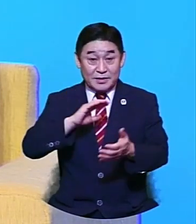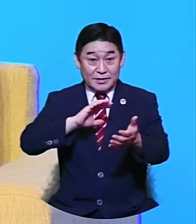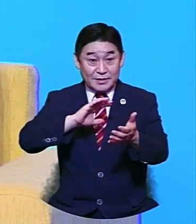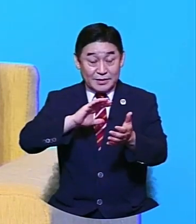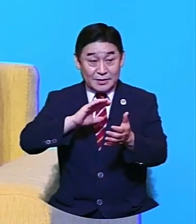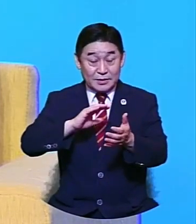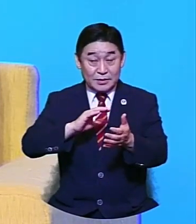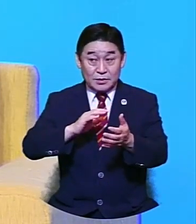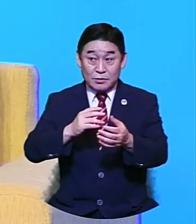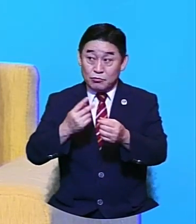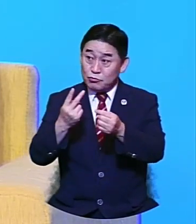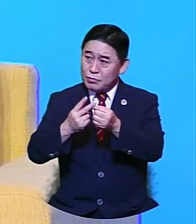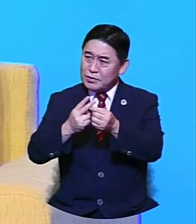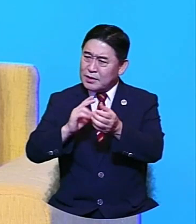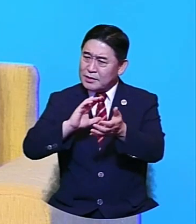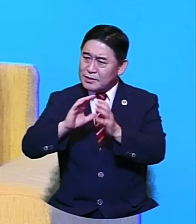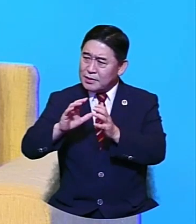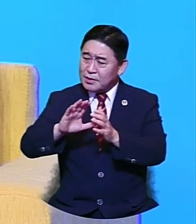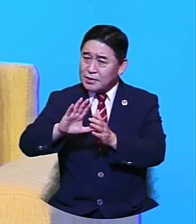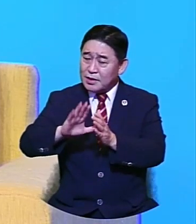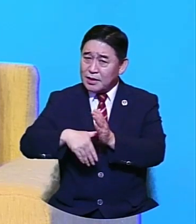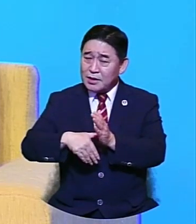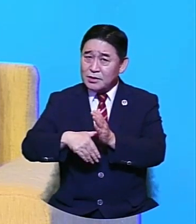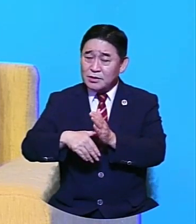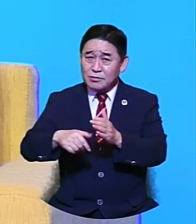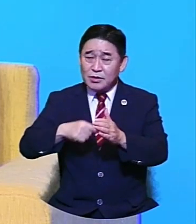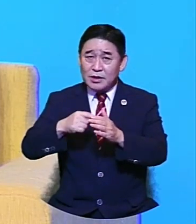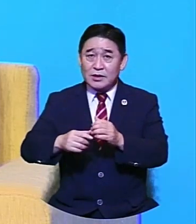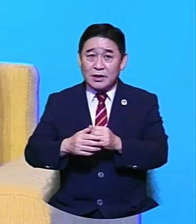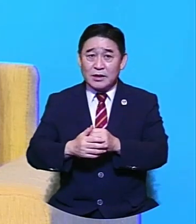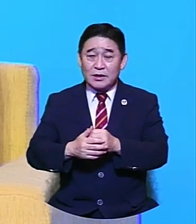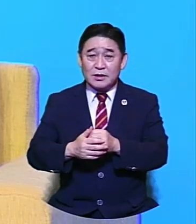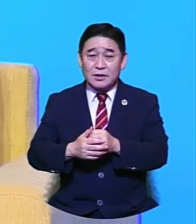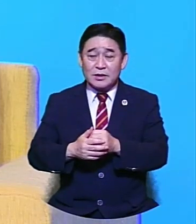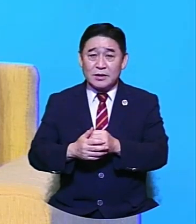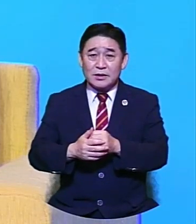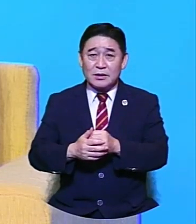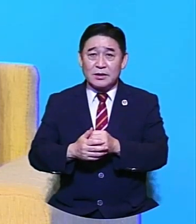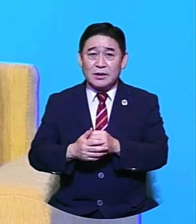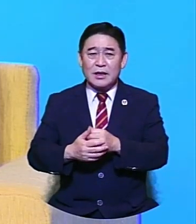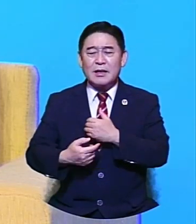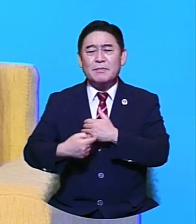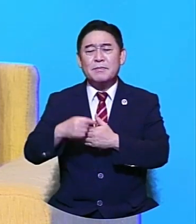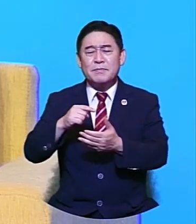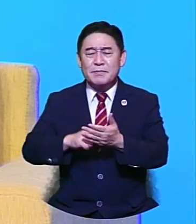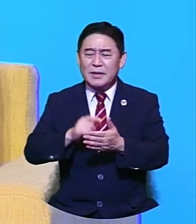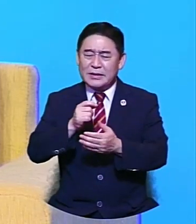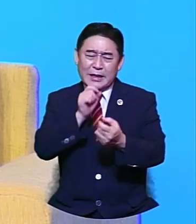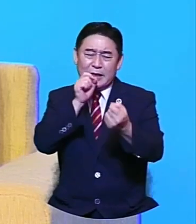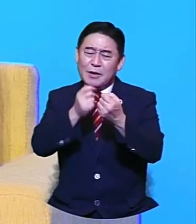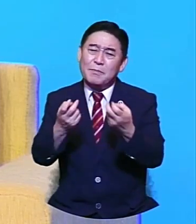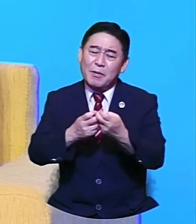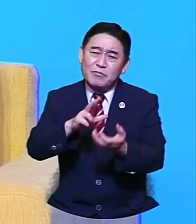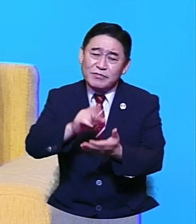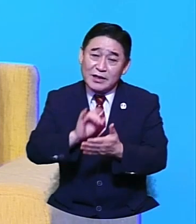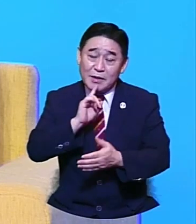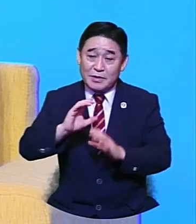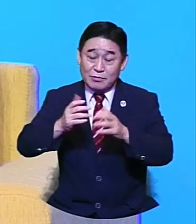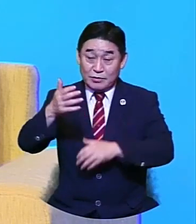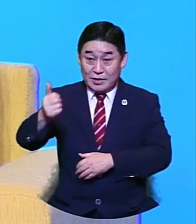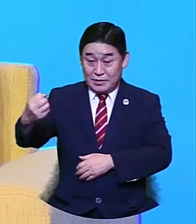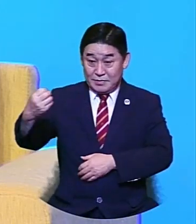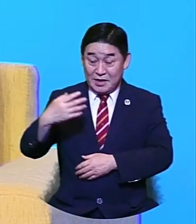food is there, but the question is how to get access to it. So similarly, you mentioned that